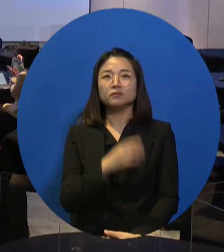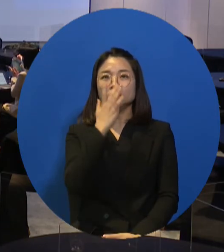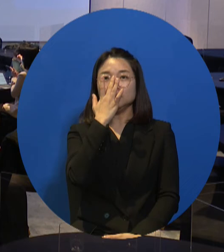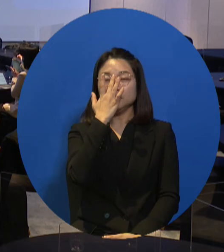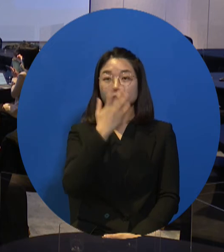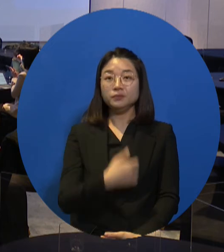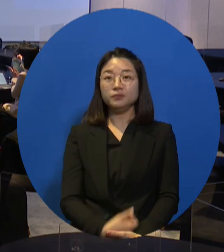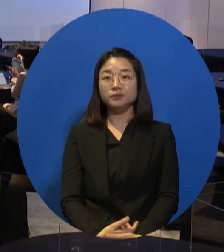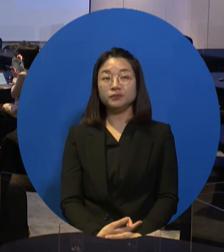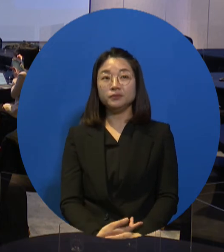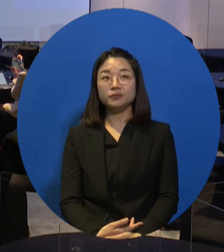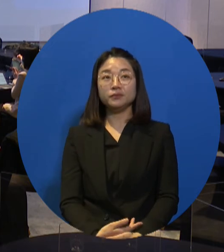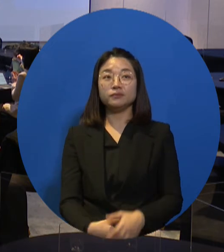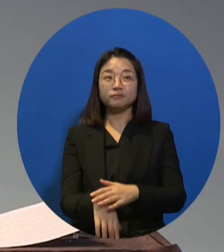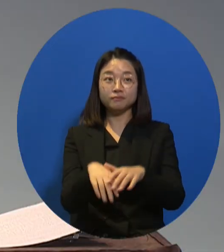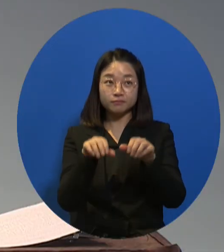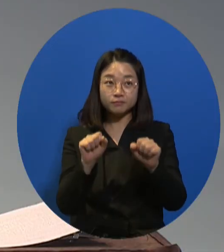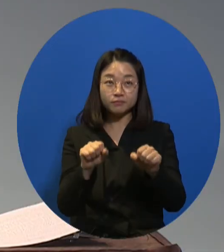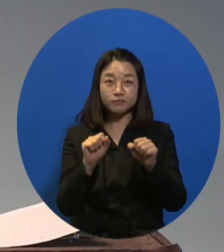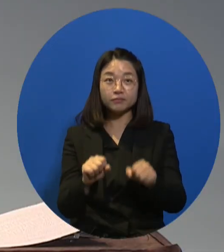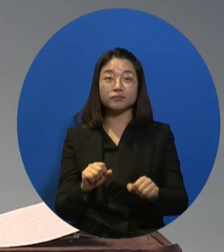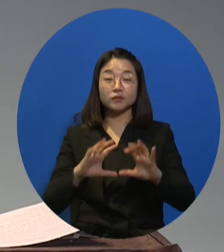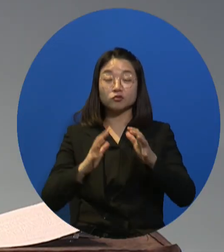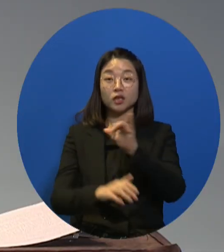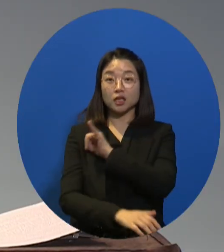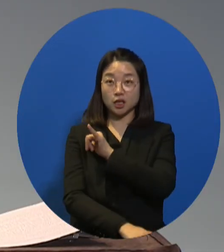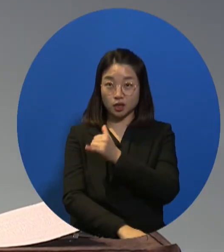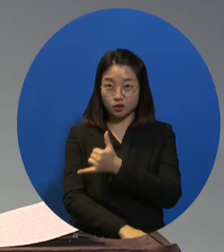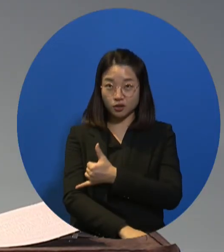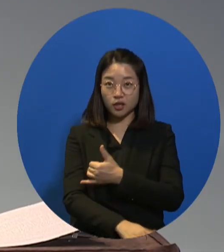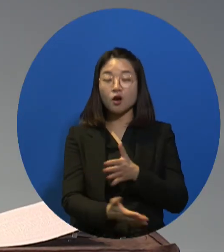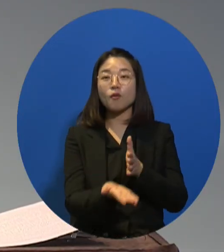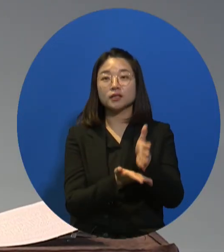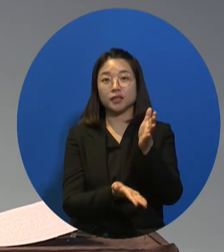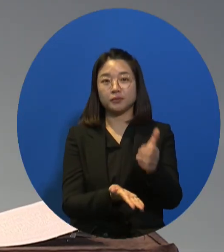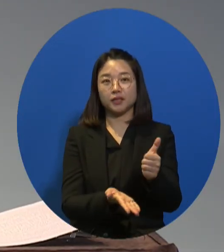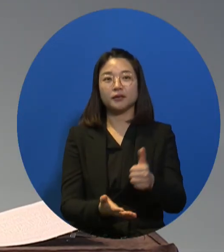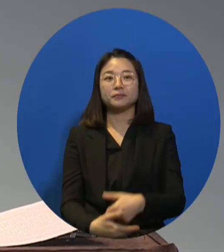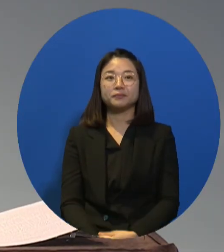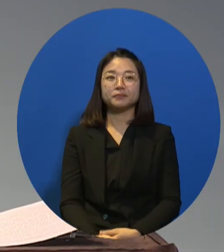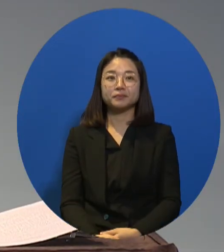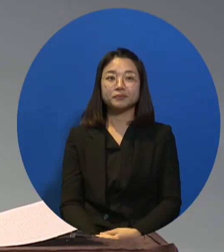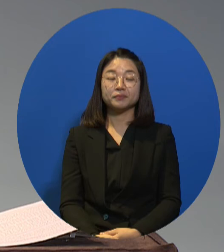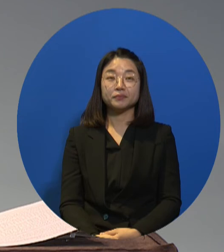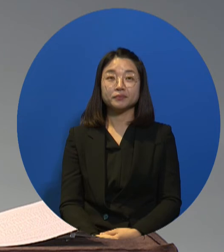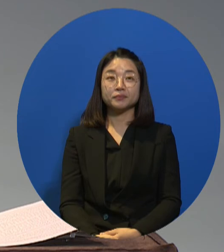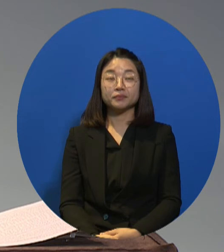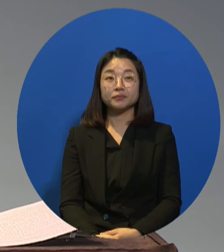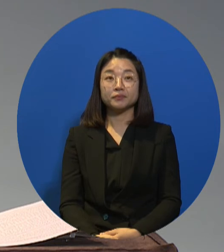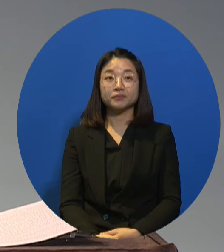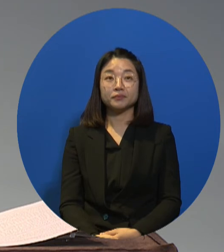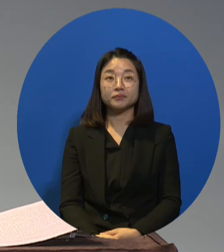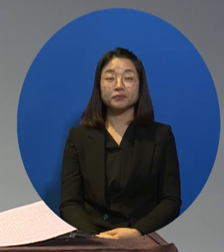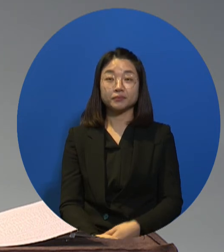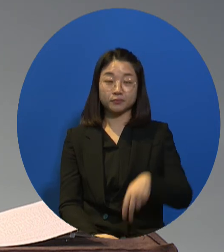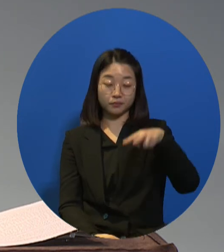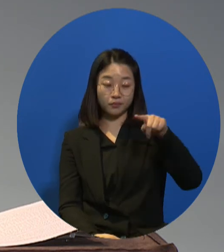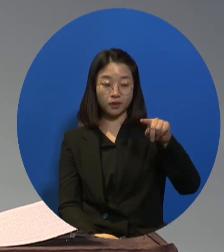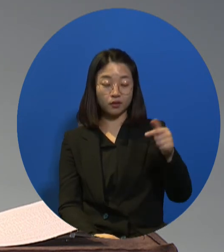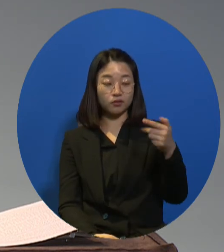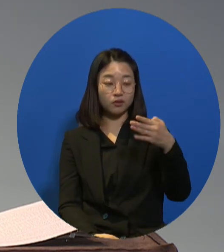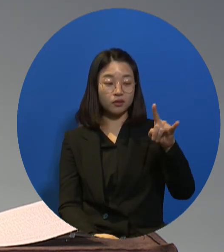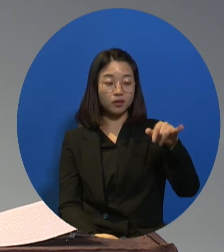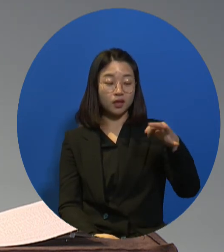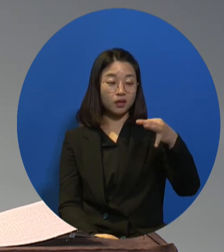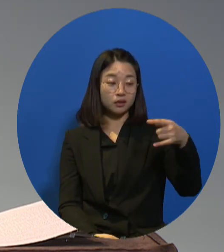Commission of Korea, the Disability Rights Division. Hello, my name is An Eun-ja. I'm from the National Human Rights